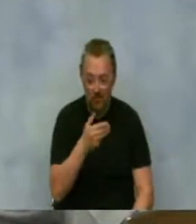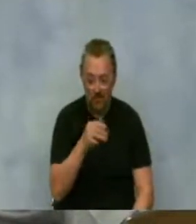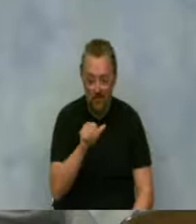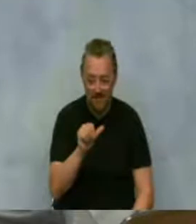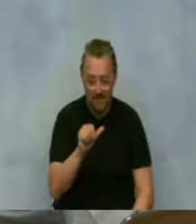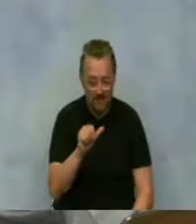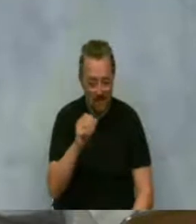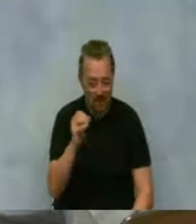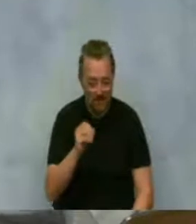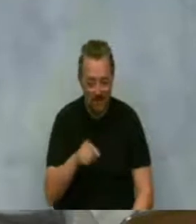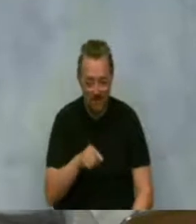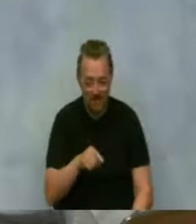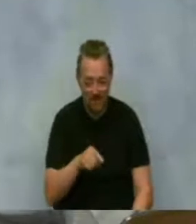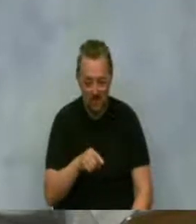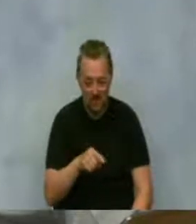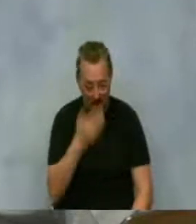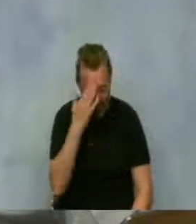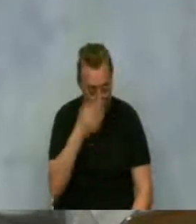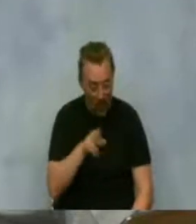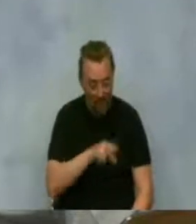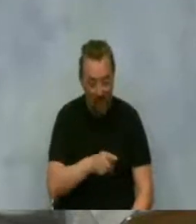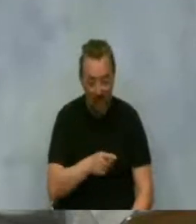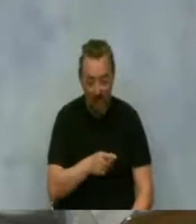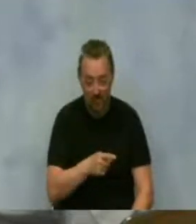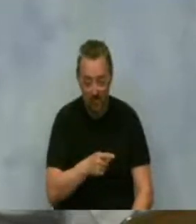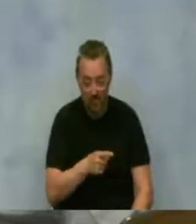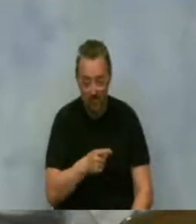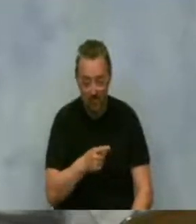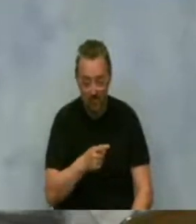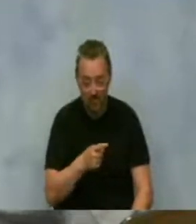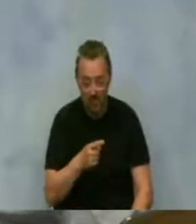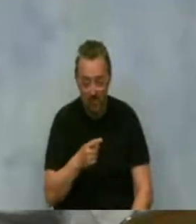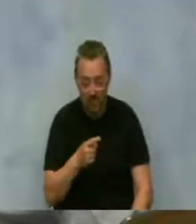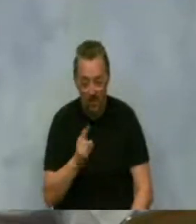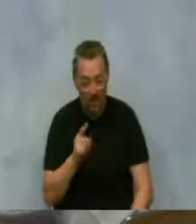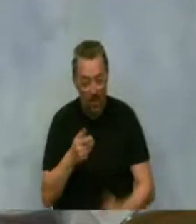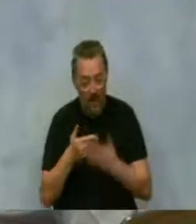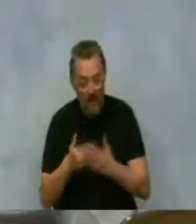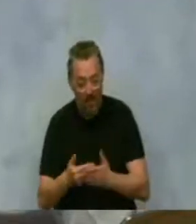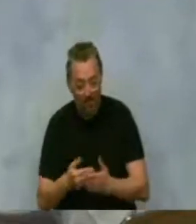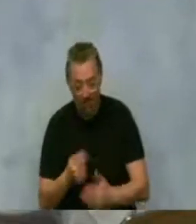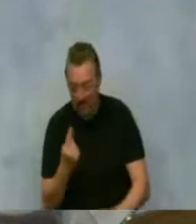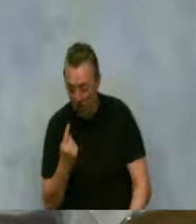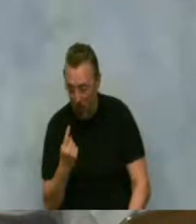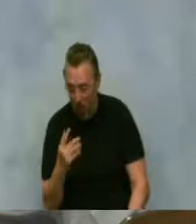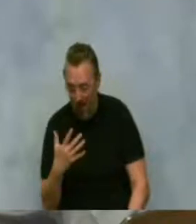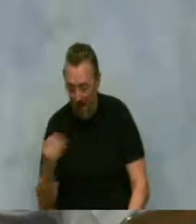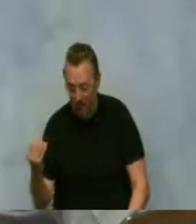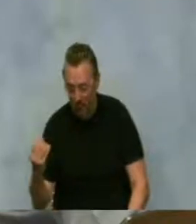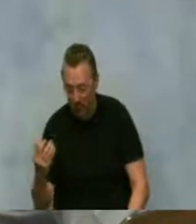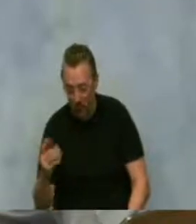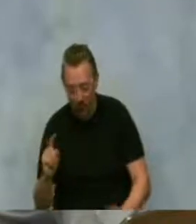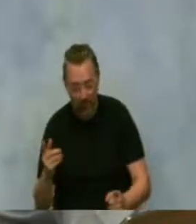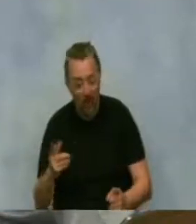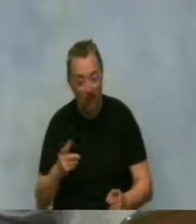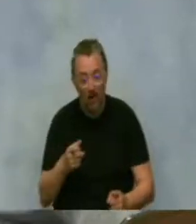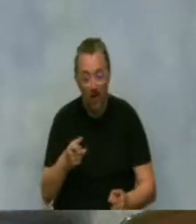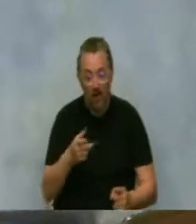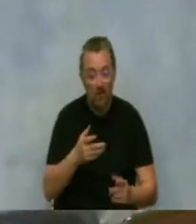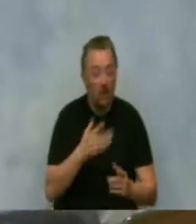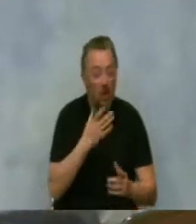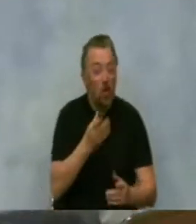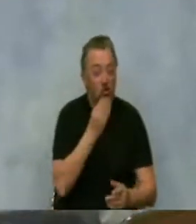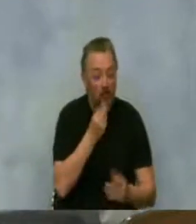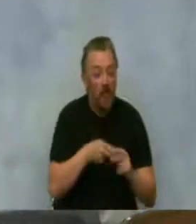99.96%, for example. I don't know if that means 1 is left or 500 is left. So if you could do that, that would be useful, certainly for me. Thank